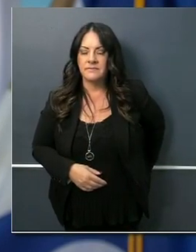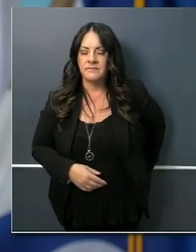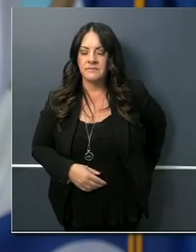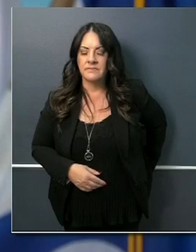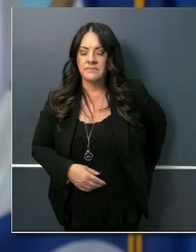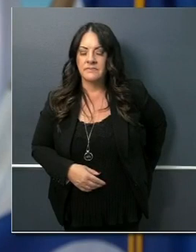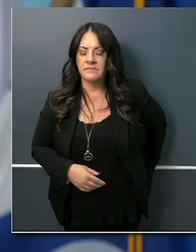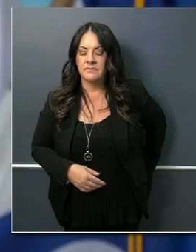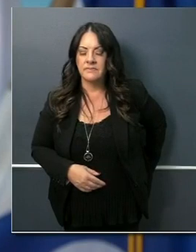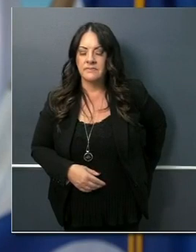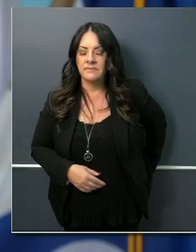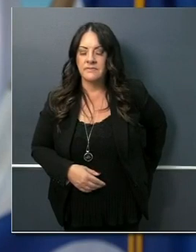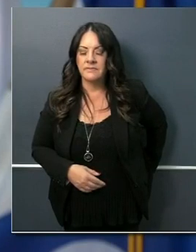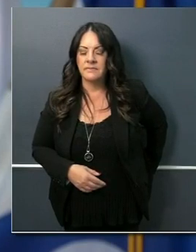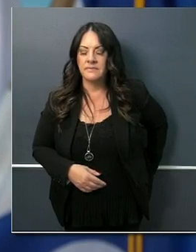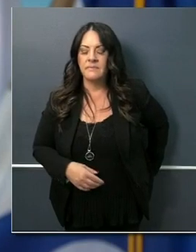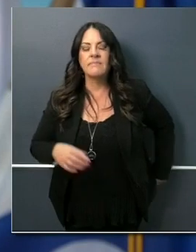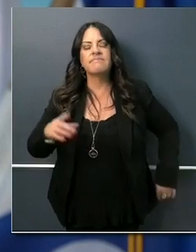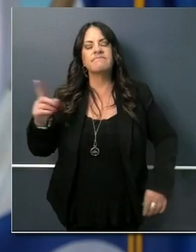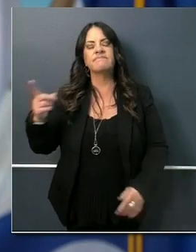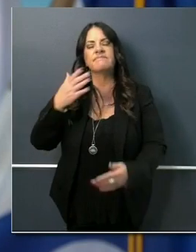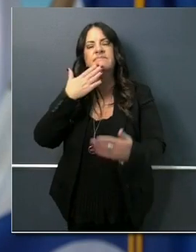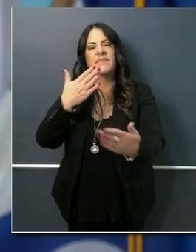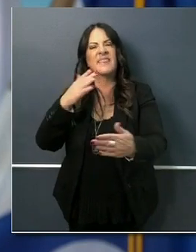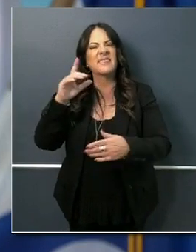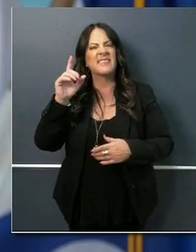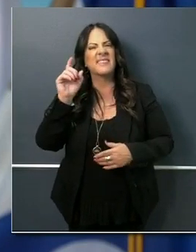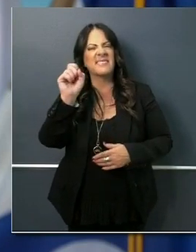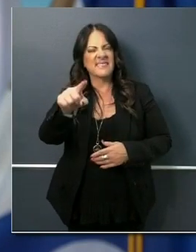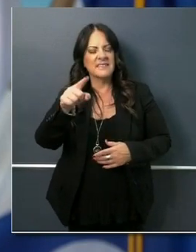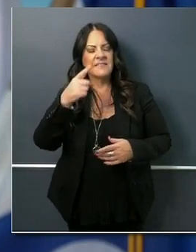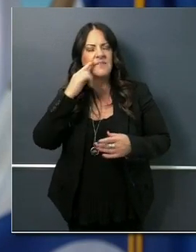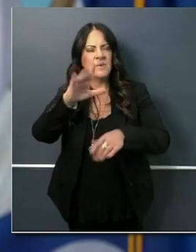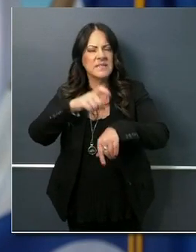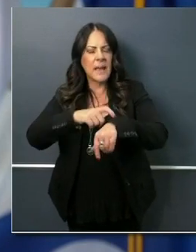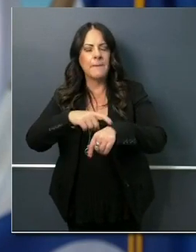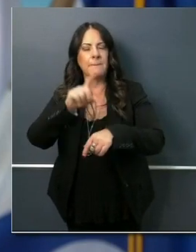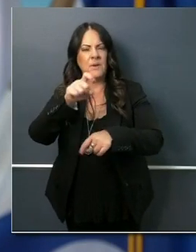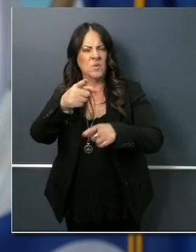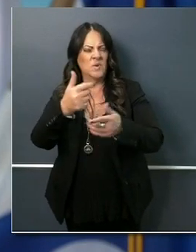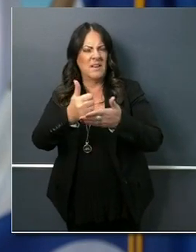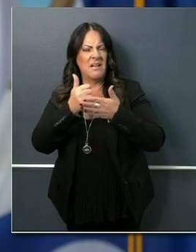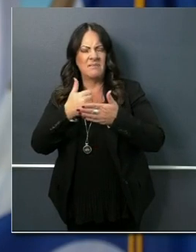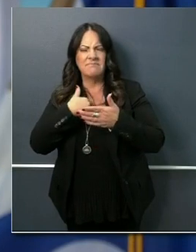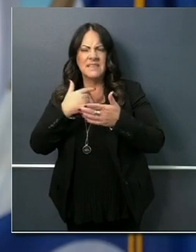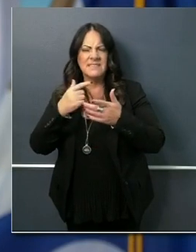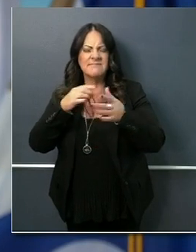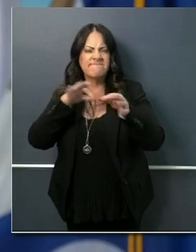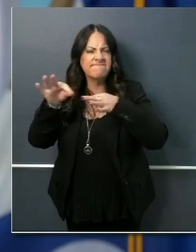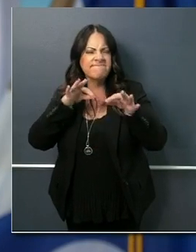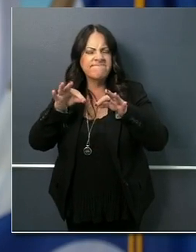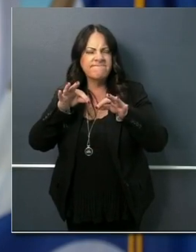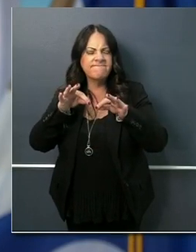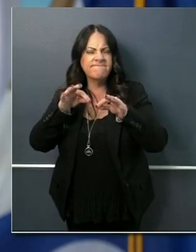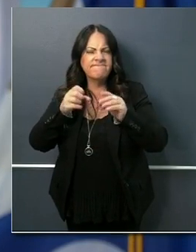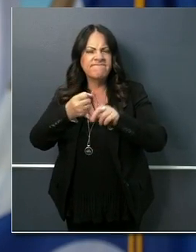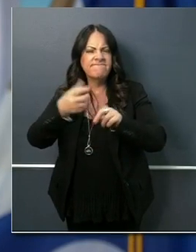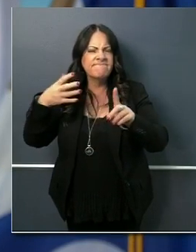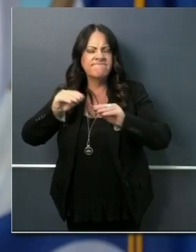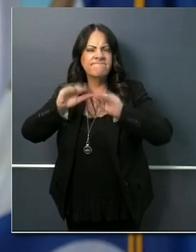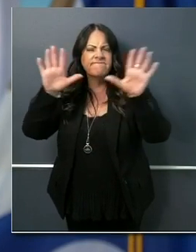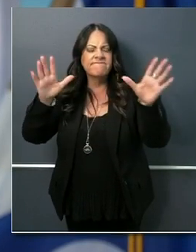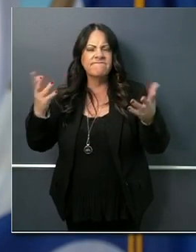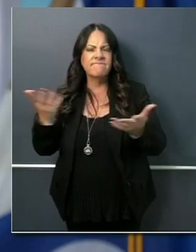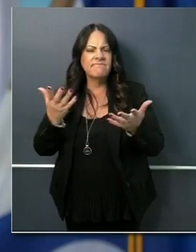Hi, Governor. Thank you so much for your time. I'm hoping you could clarify a bit what you mean when you use the term nation